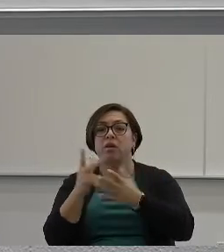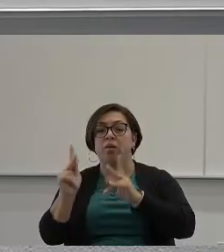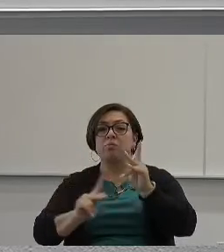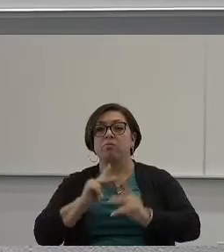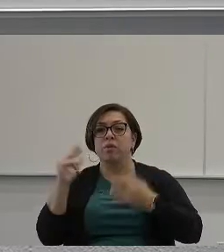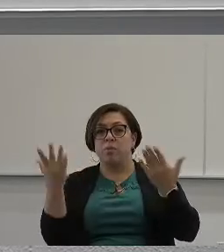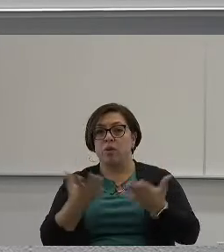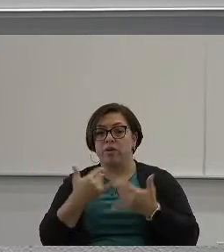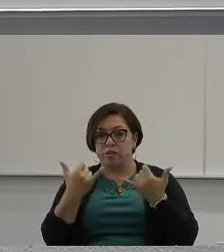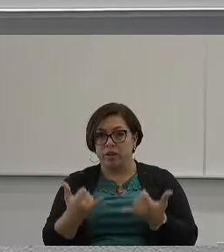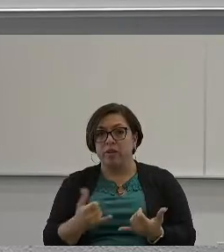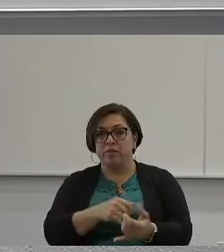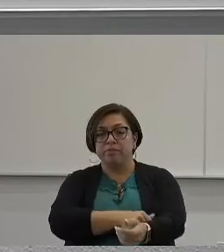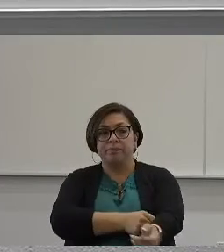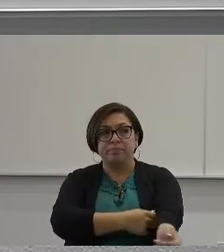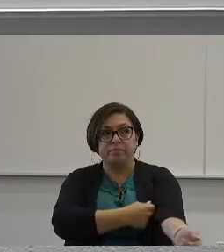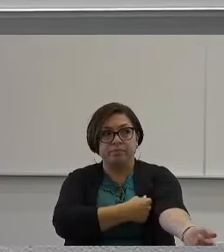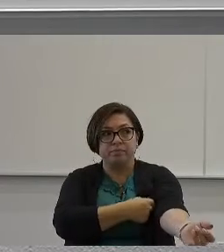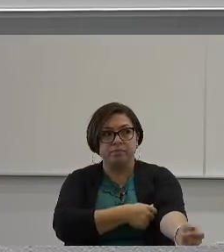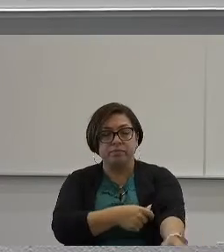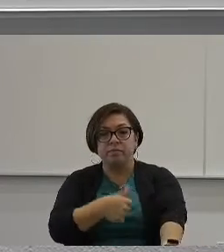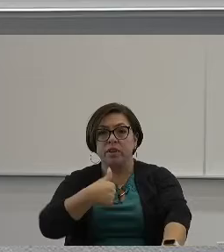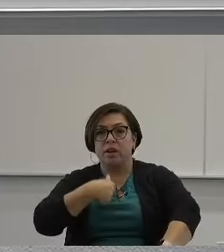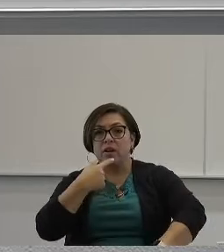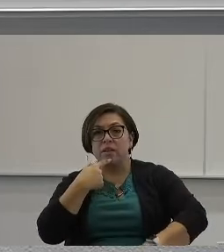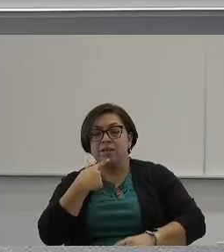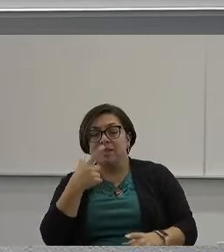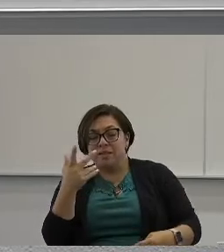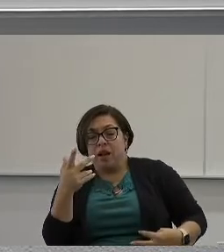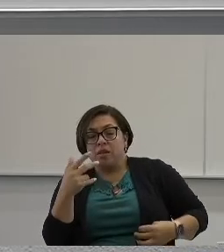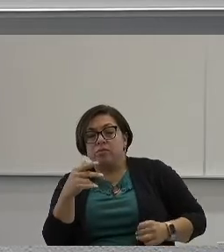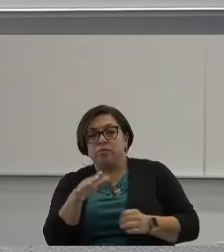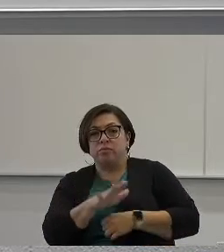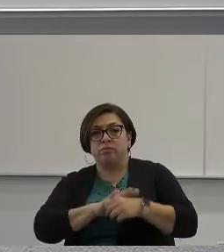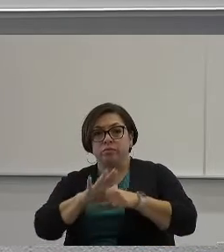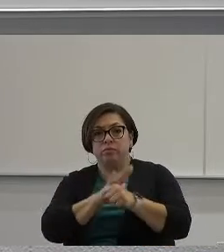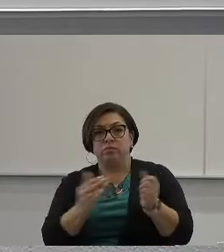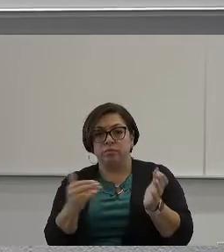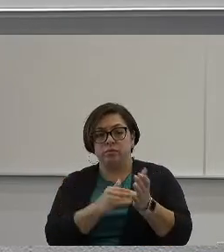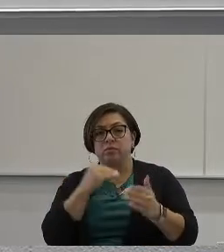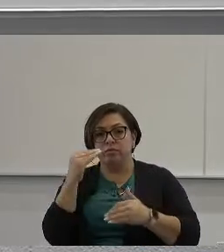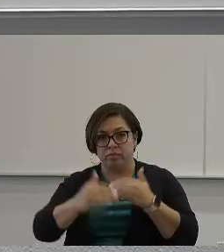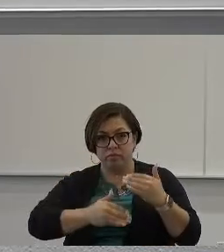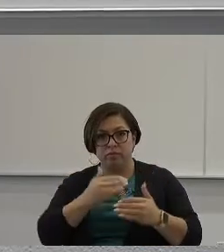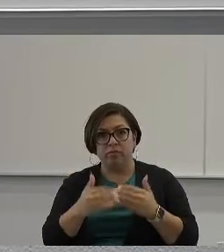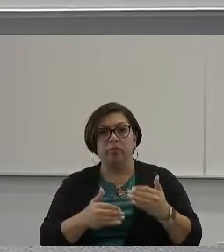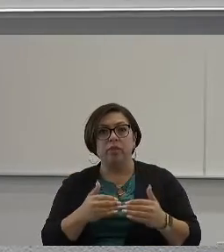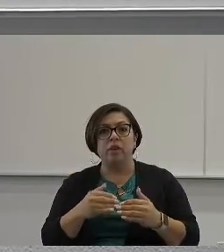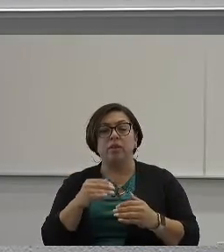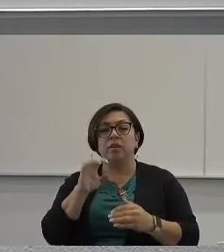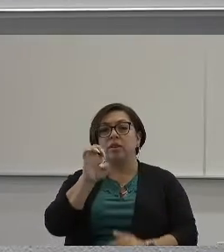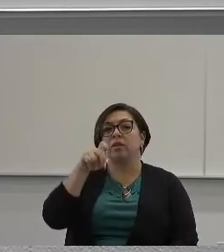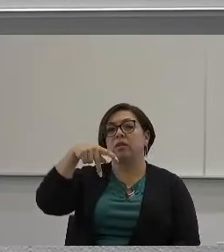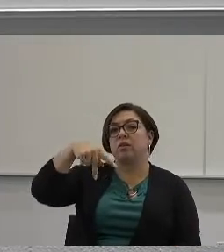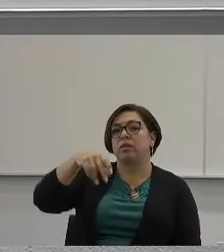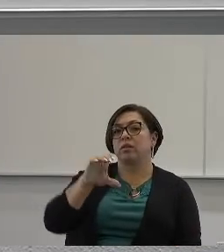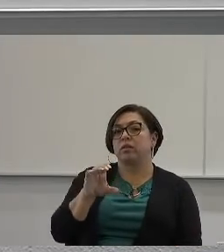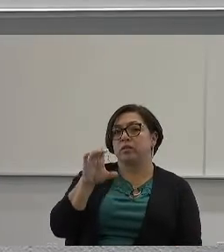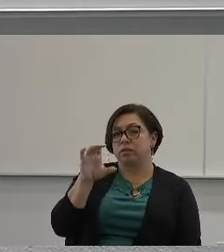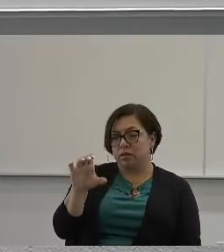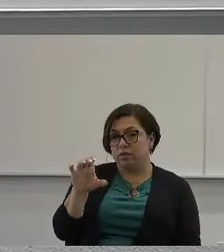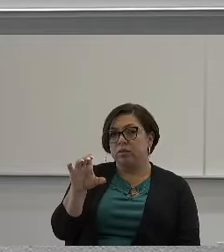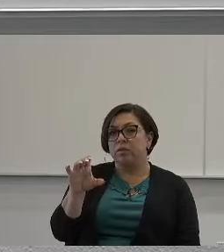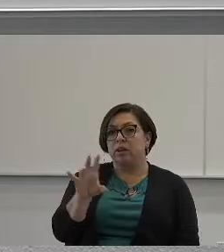today. So as I mentioned, in terms of the redistricting process, the El Paso Community College is governed by